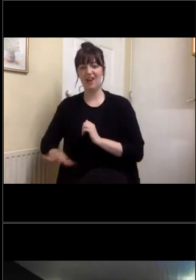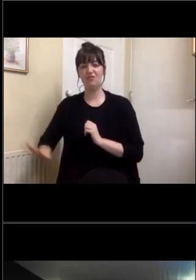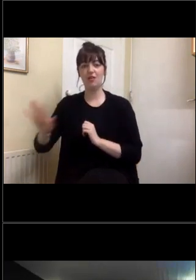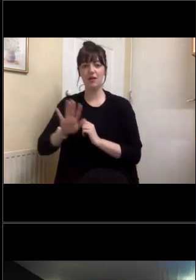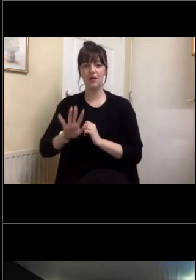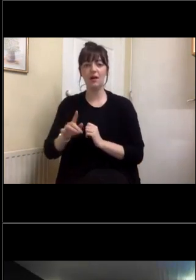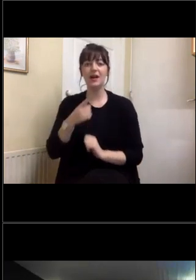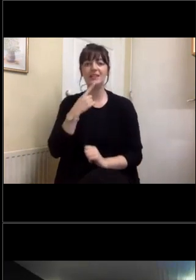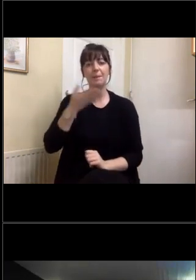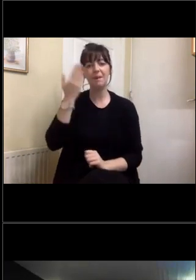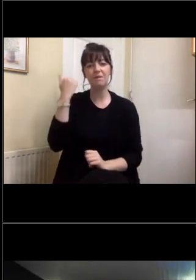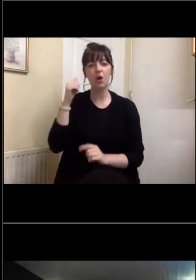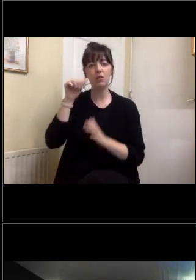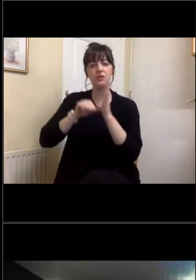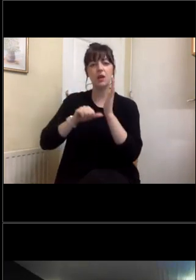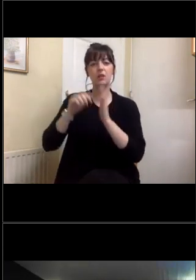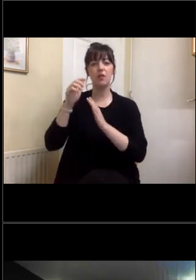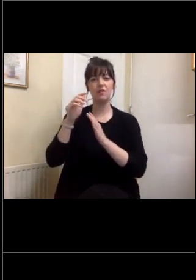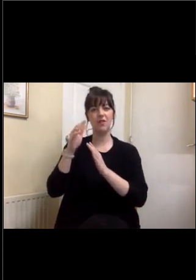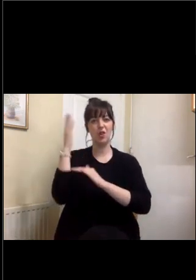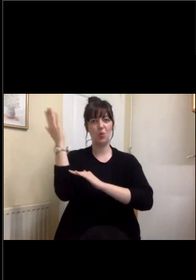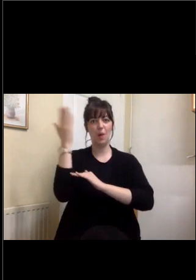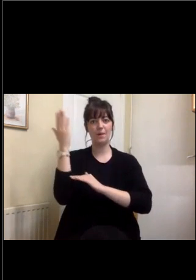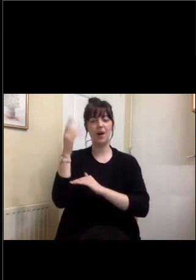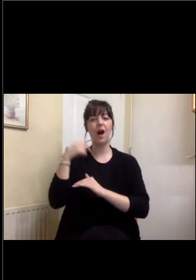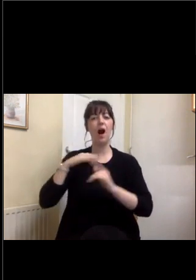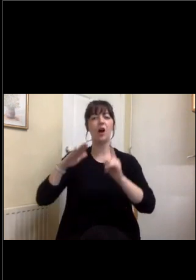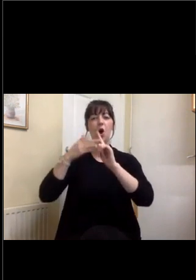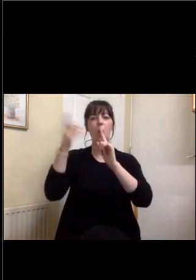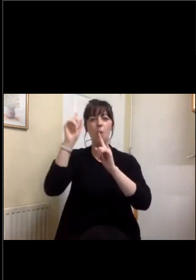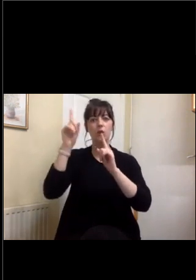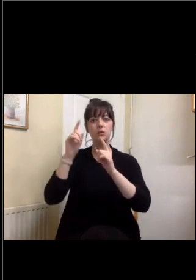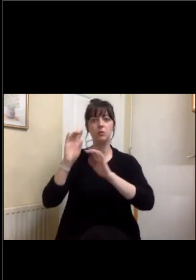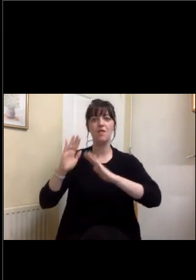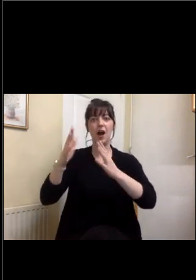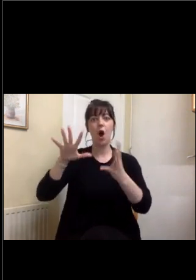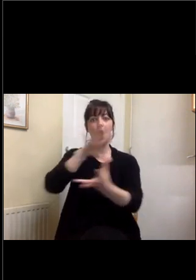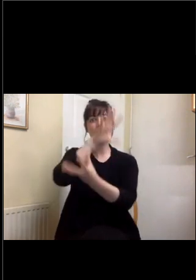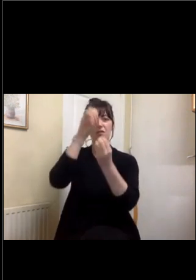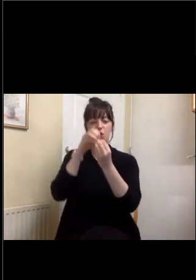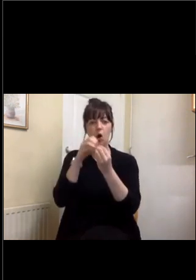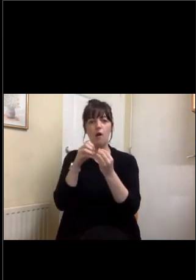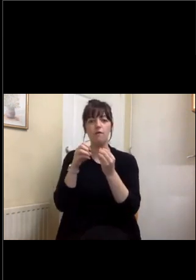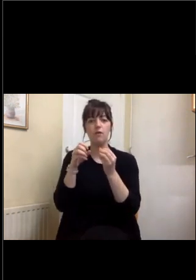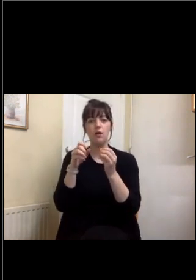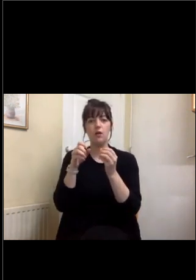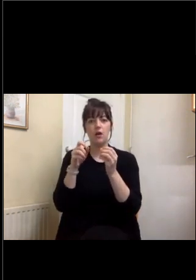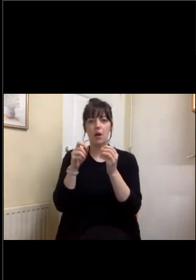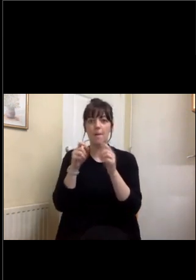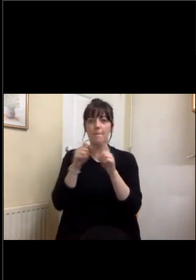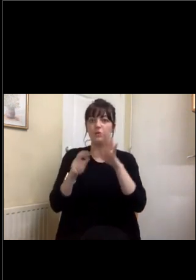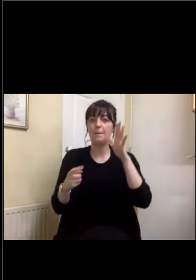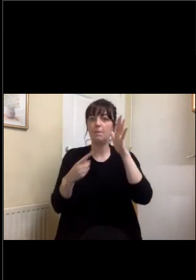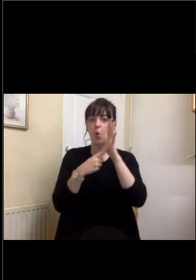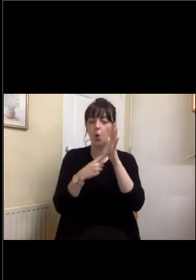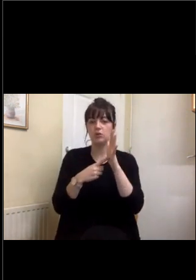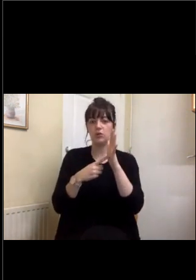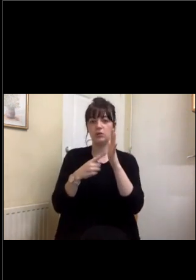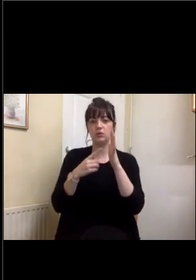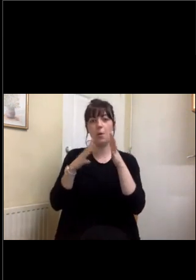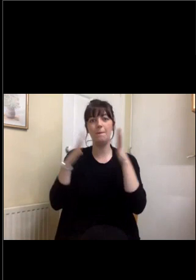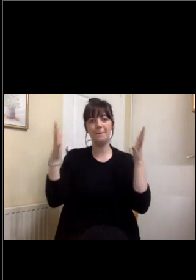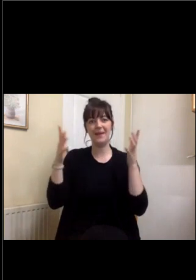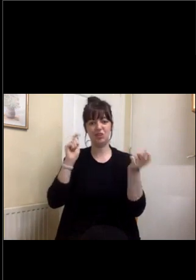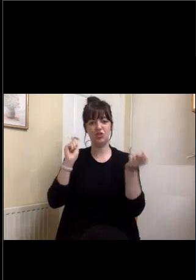of our webinar, our goal today is to provide you with an overview of some of the more notable refinements made to the proposal since our